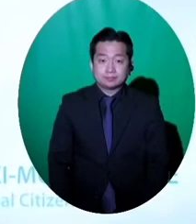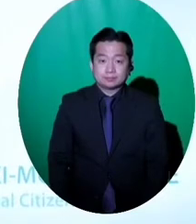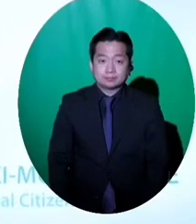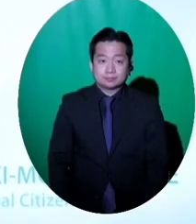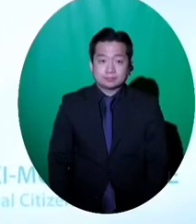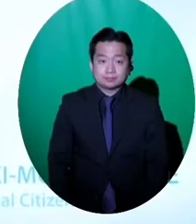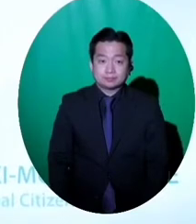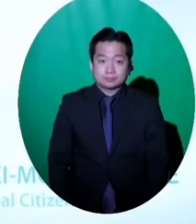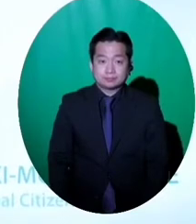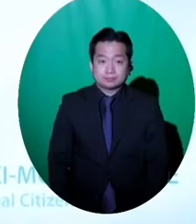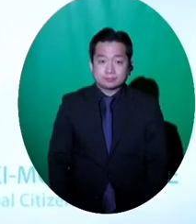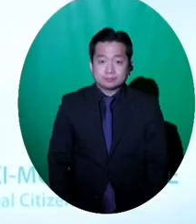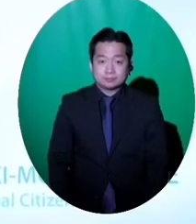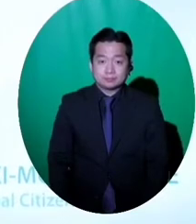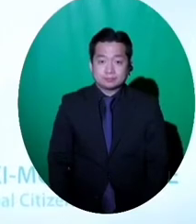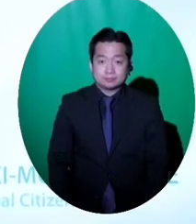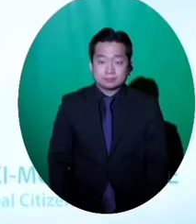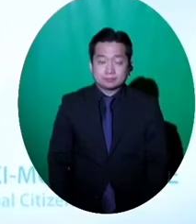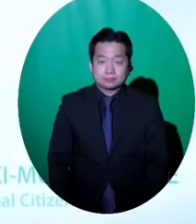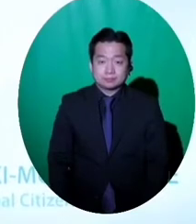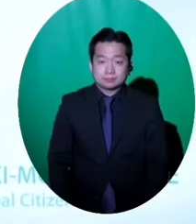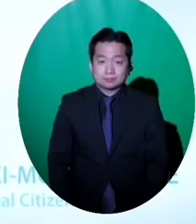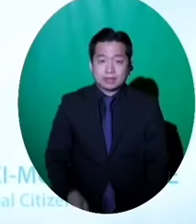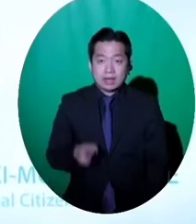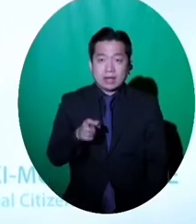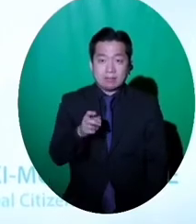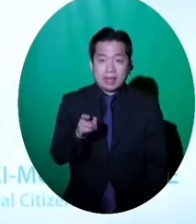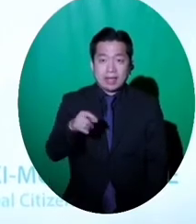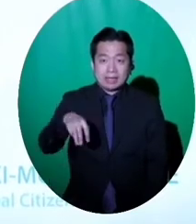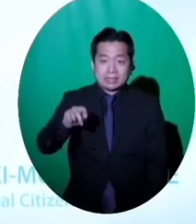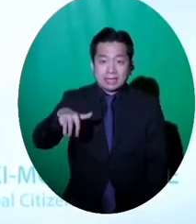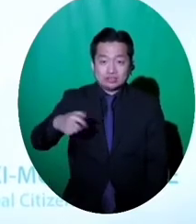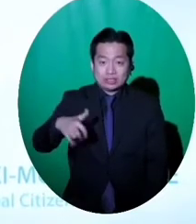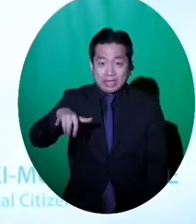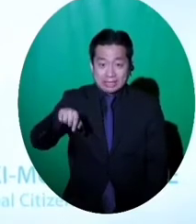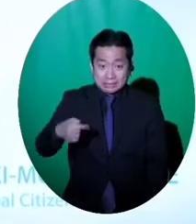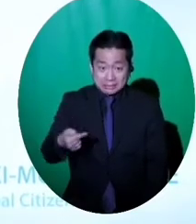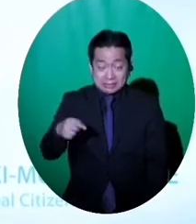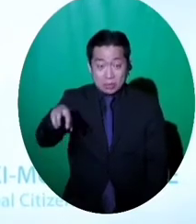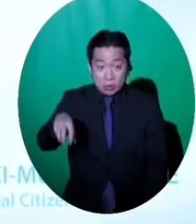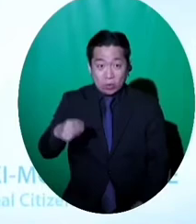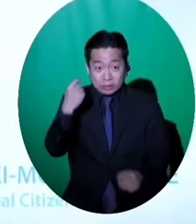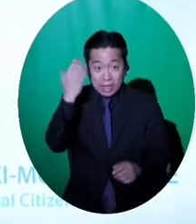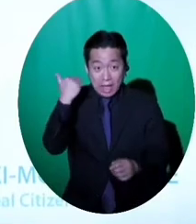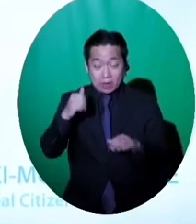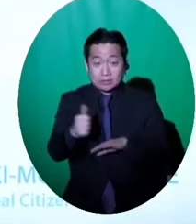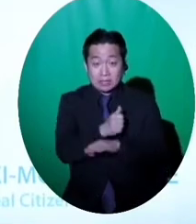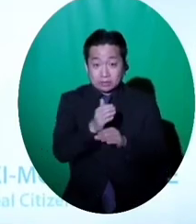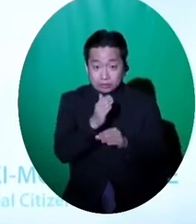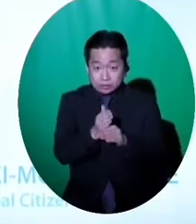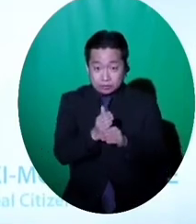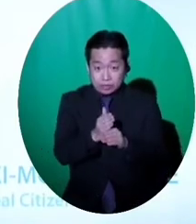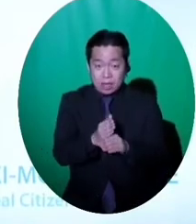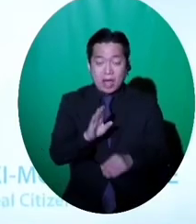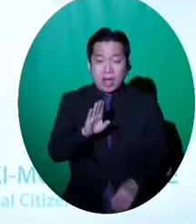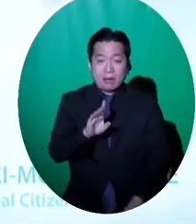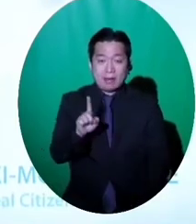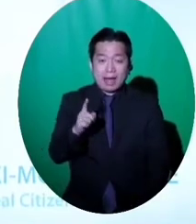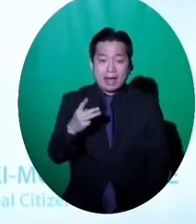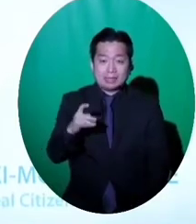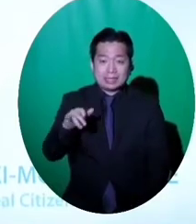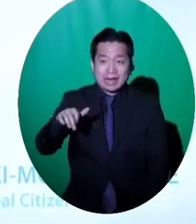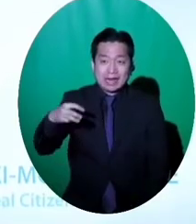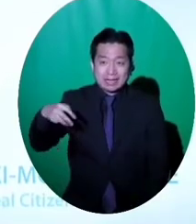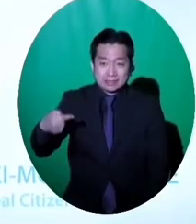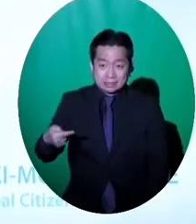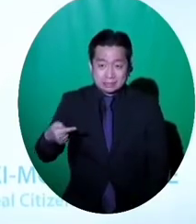and a Senior Fellow of Levy Economics Institute at Bard College in the United States.